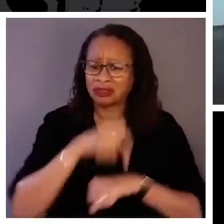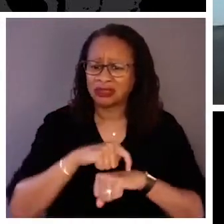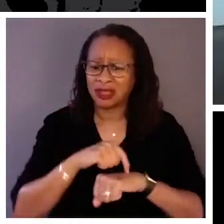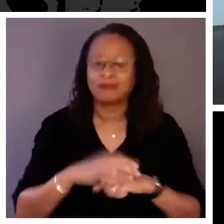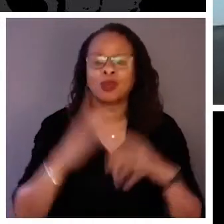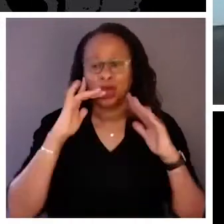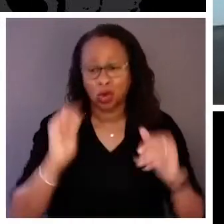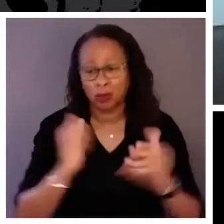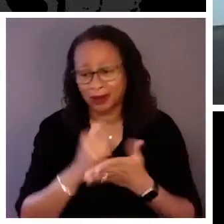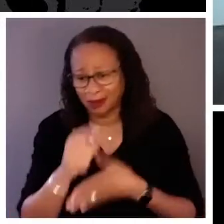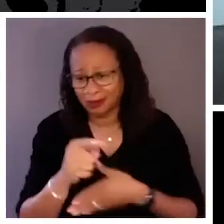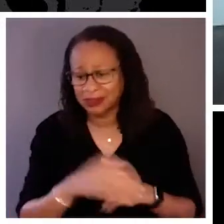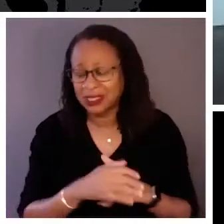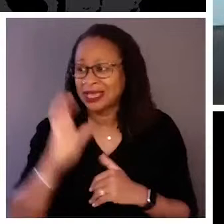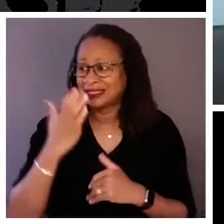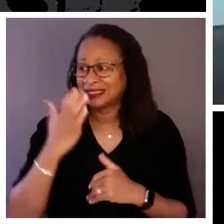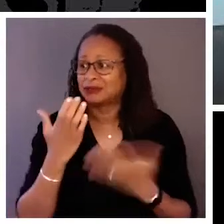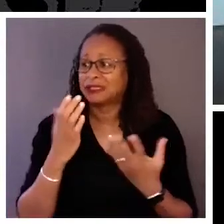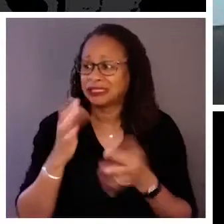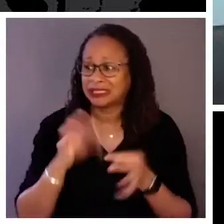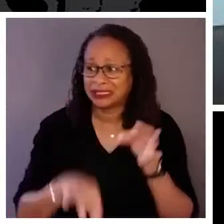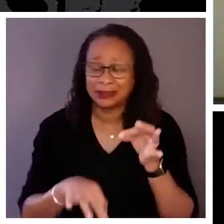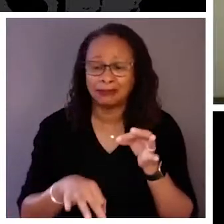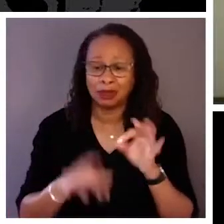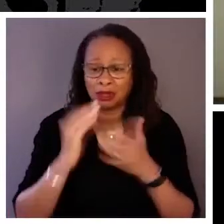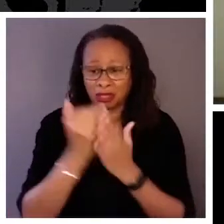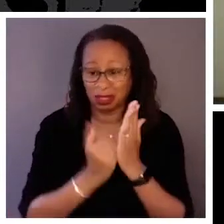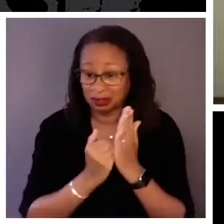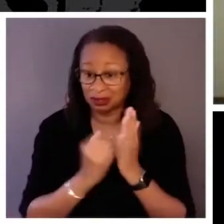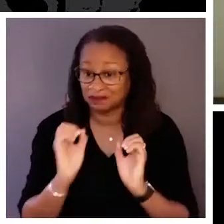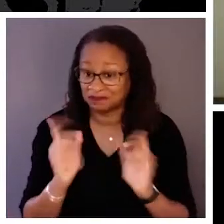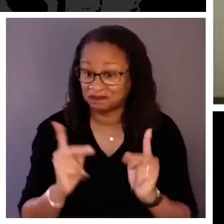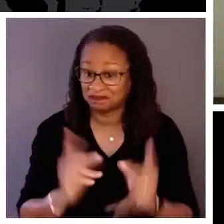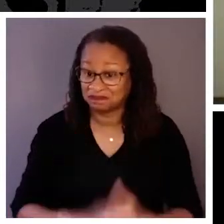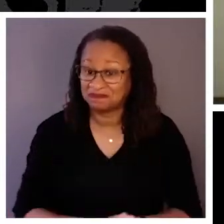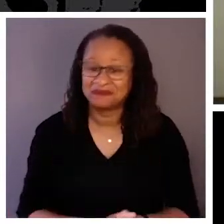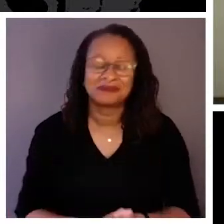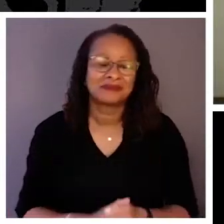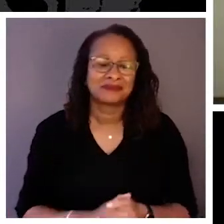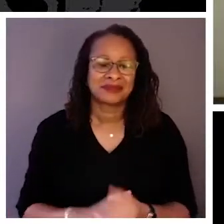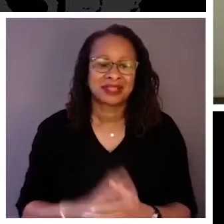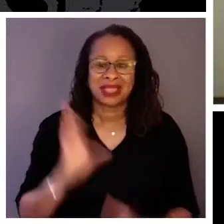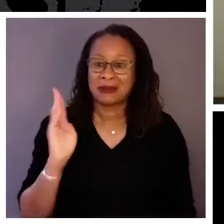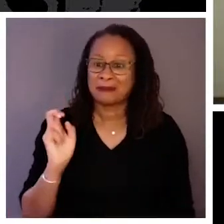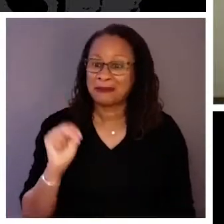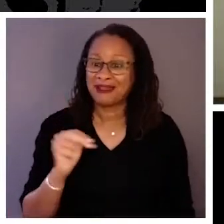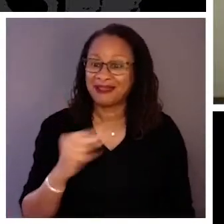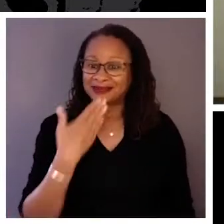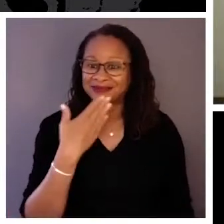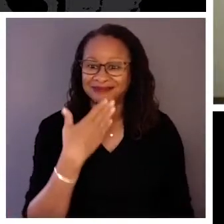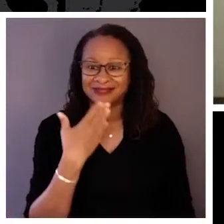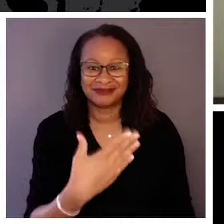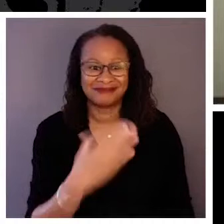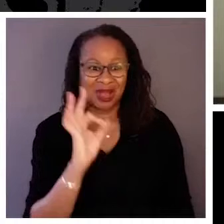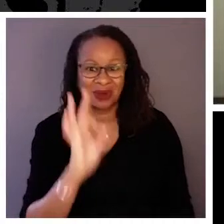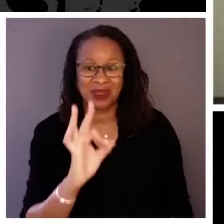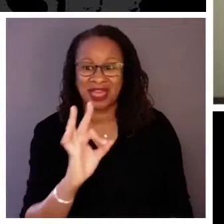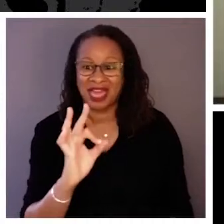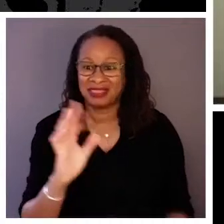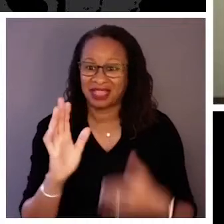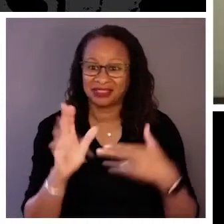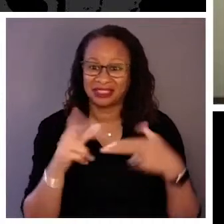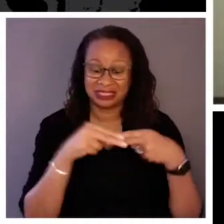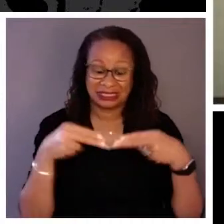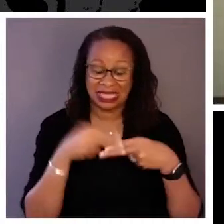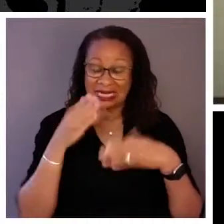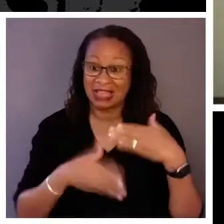It seems to be a simple checklist for everybody. Okay, I think that wraps up the slides for this part here.